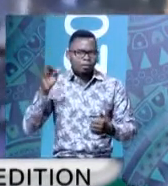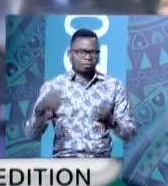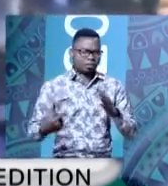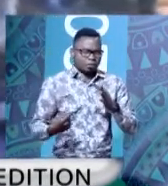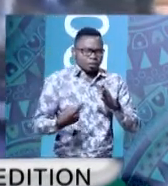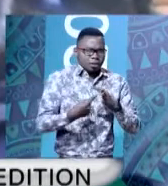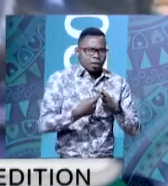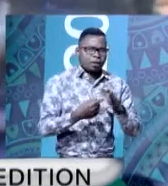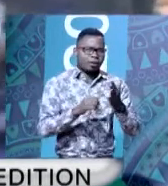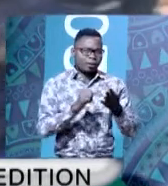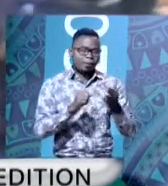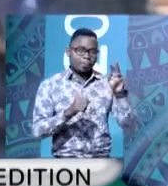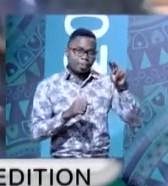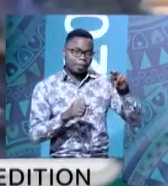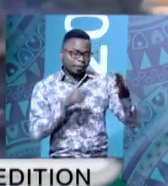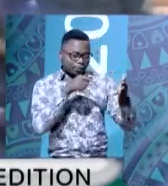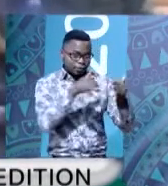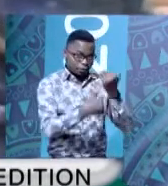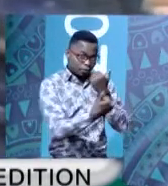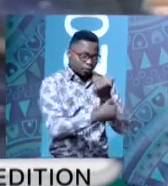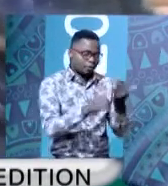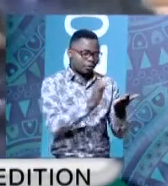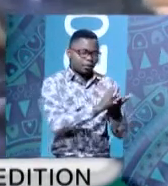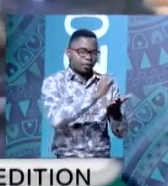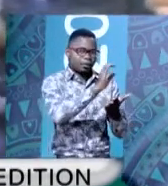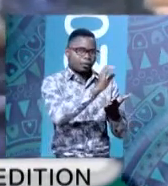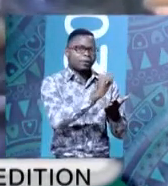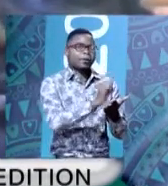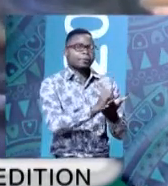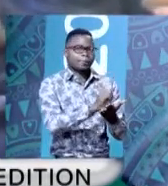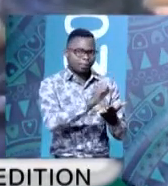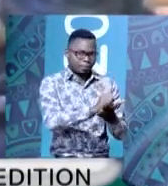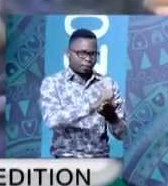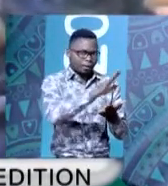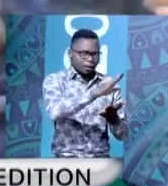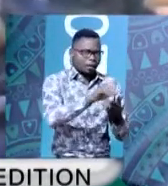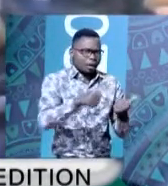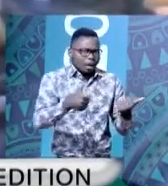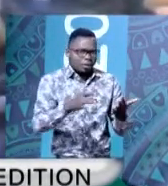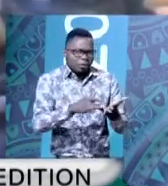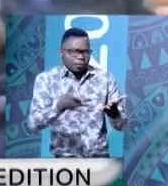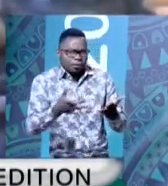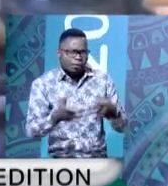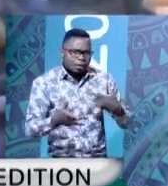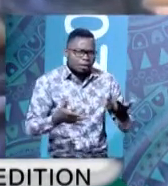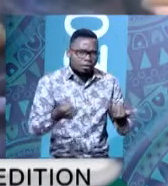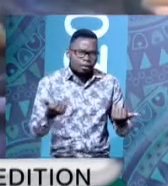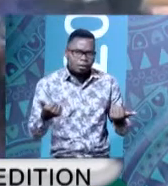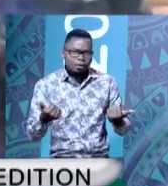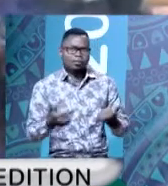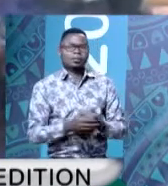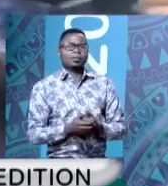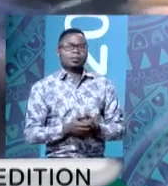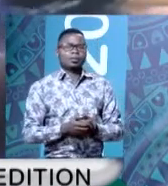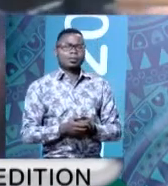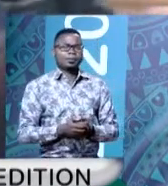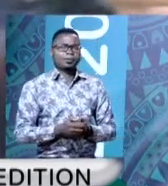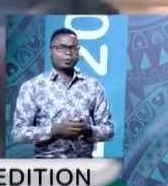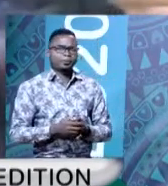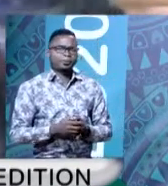economy? Your country is one that is huge on tourism. How is COVID-19 impacting your